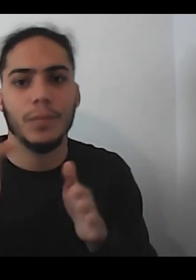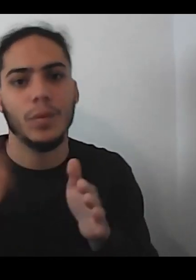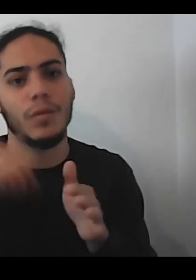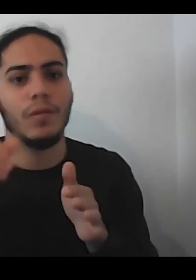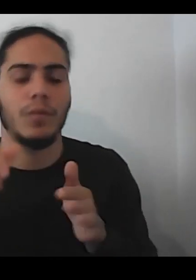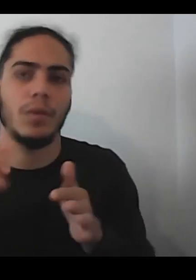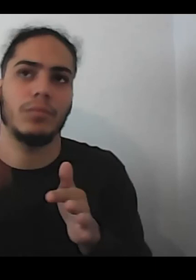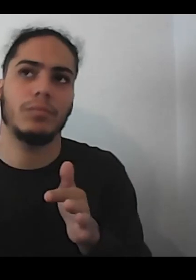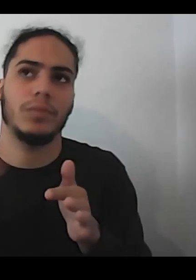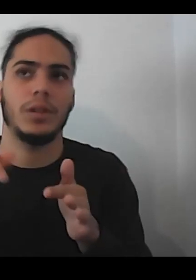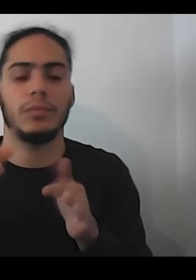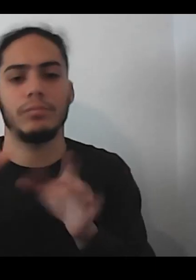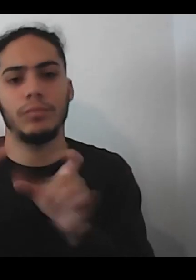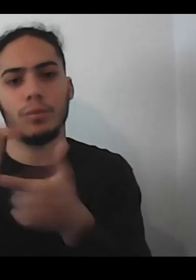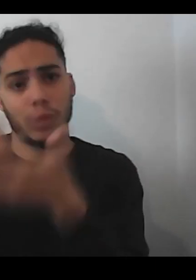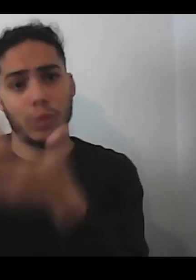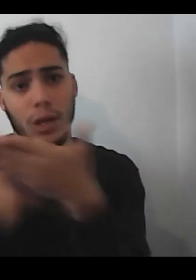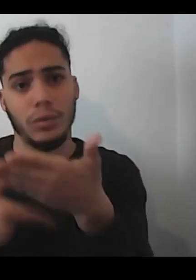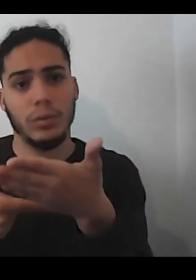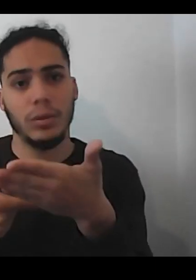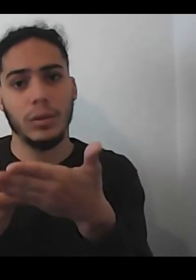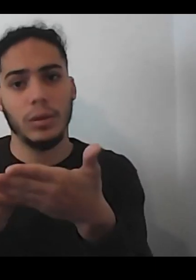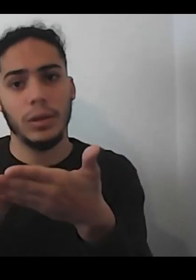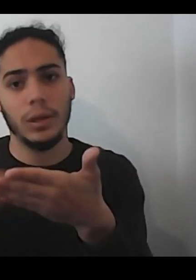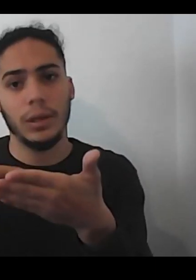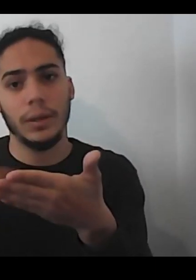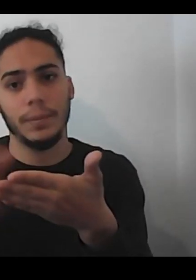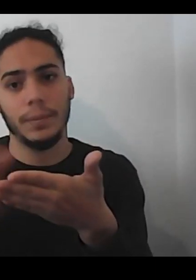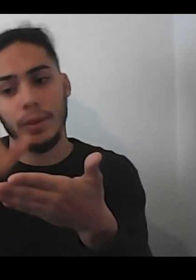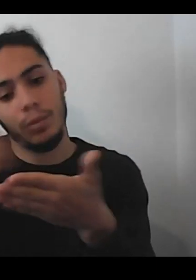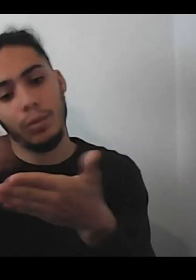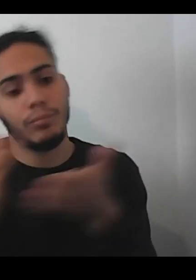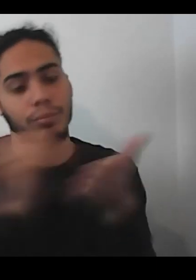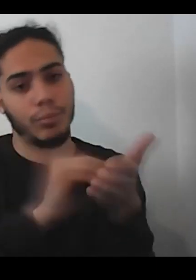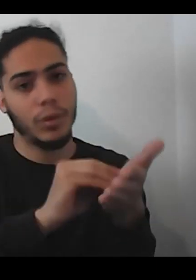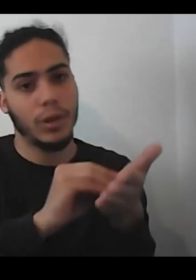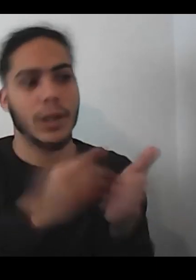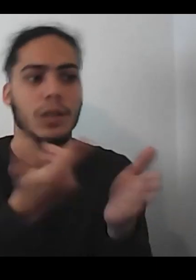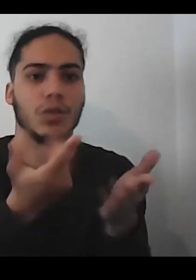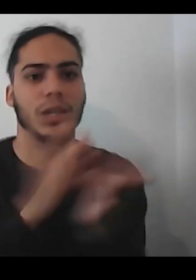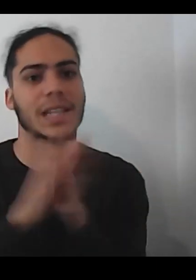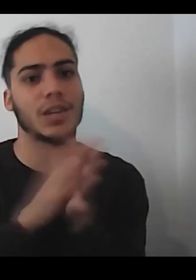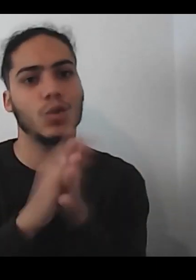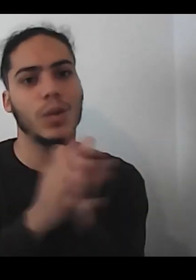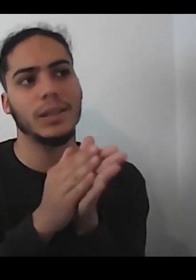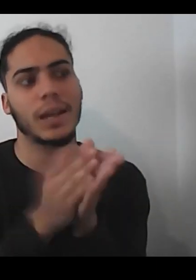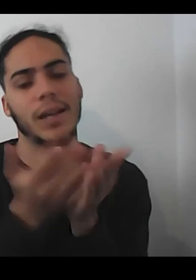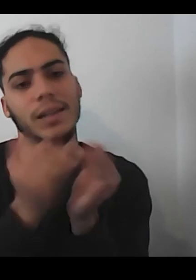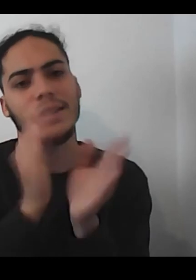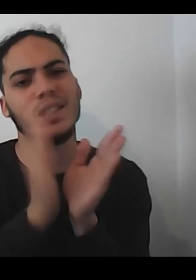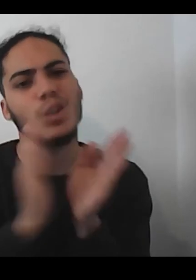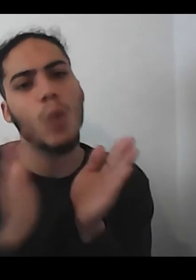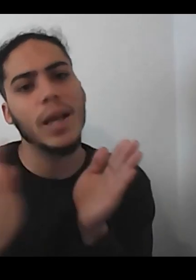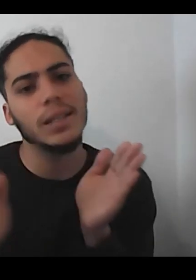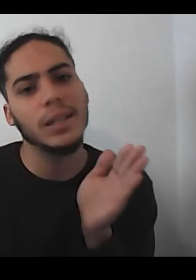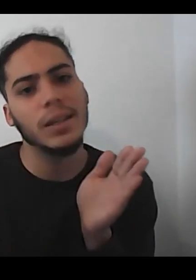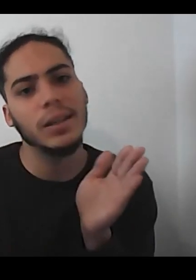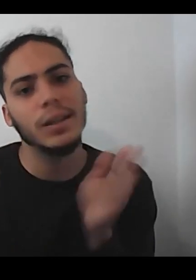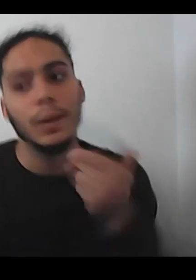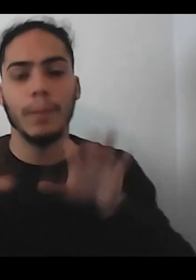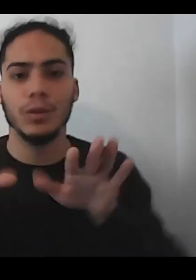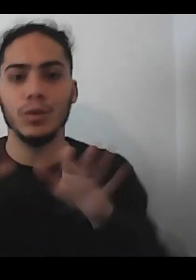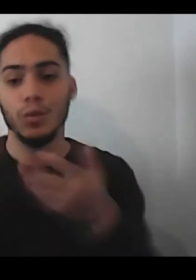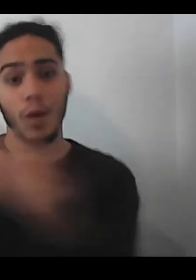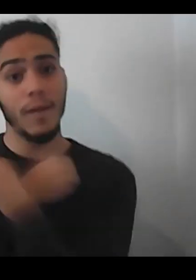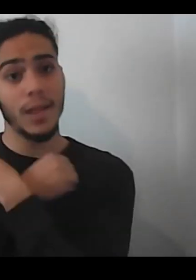language, and for each one of the signs, they are signs in sequence. But the avatar is not moving. This is something we